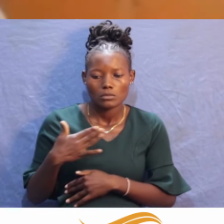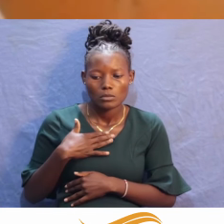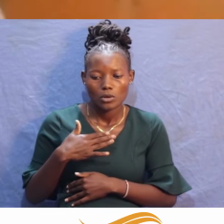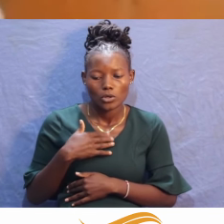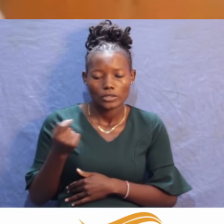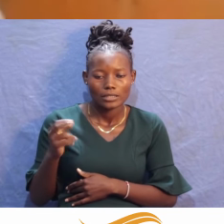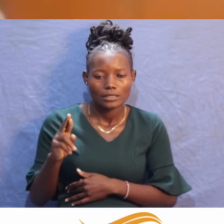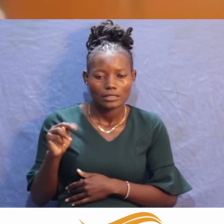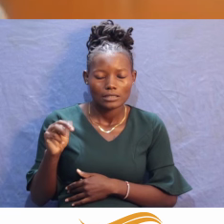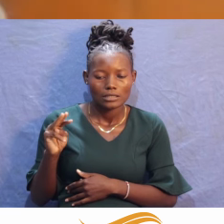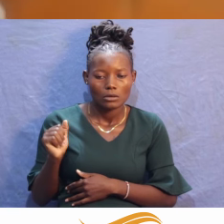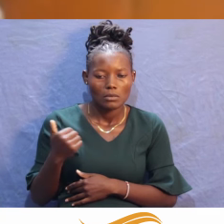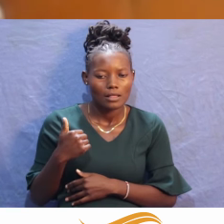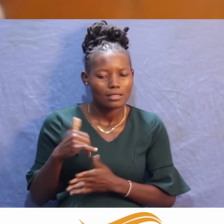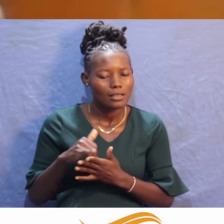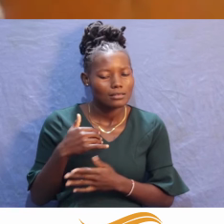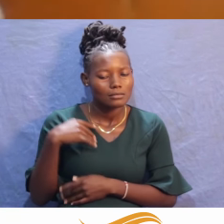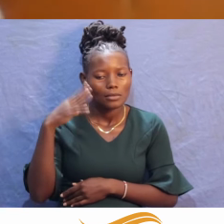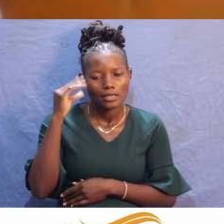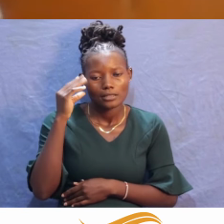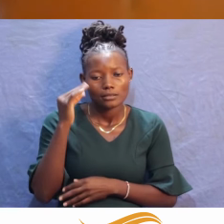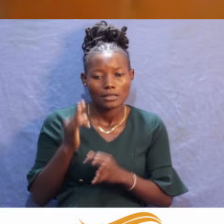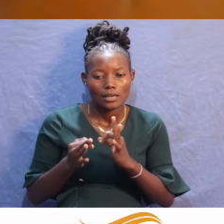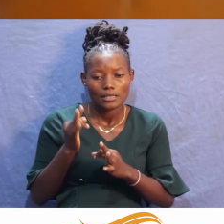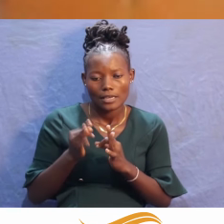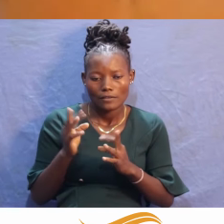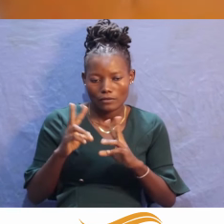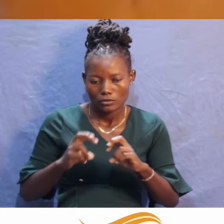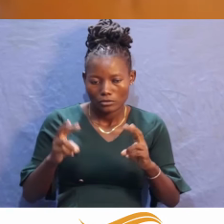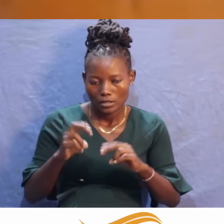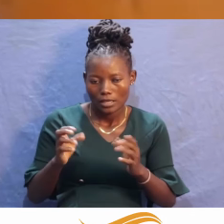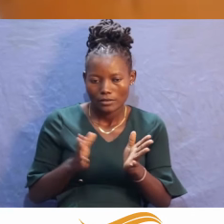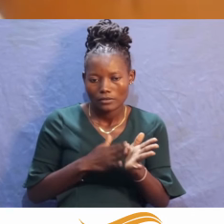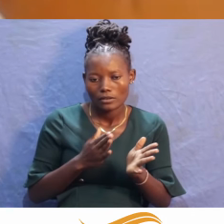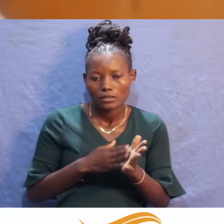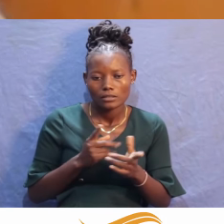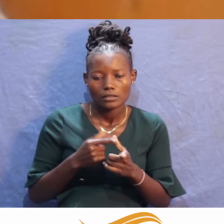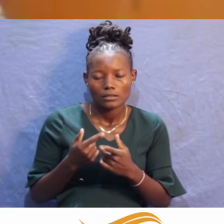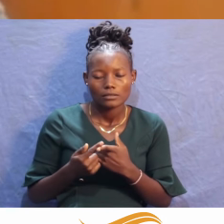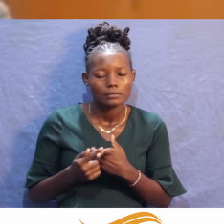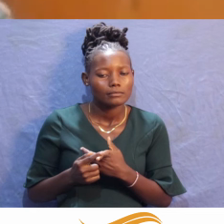least that's what my experience been. And if they're resuscitated quickly on the field, they'll survive.